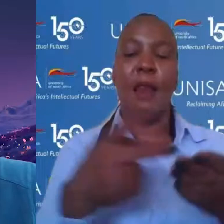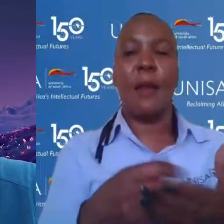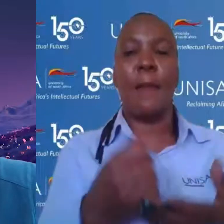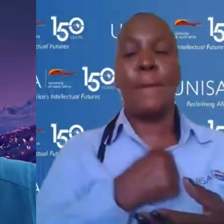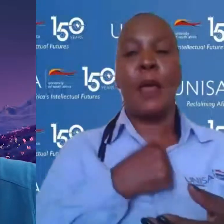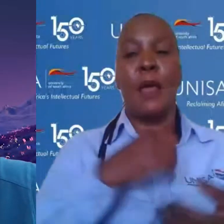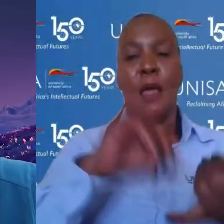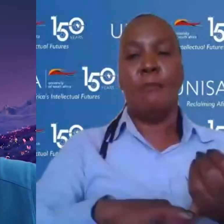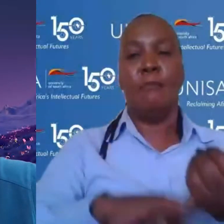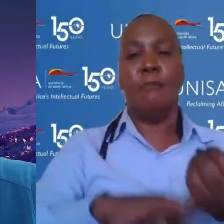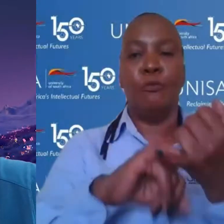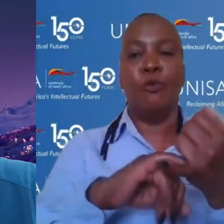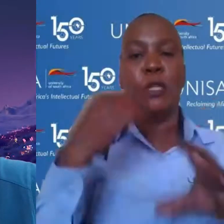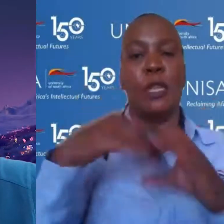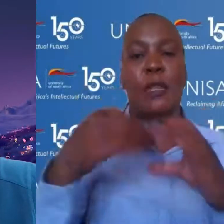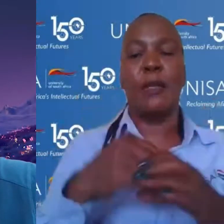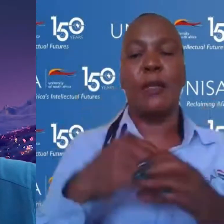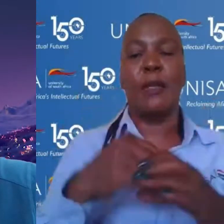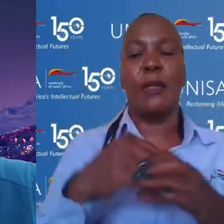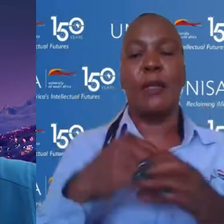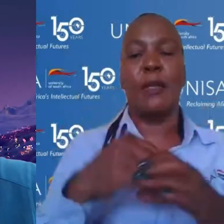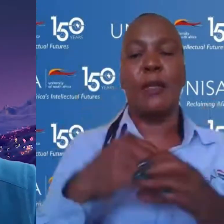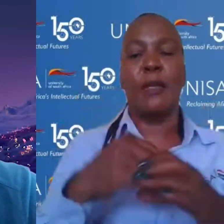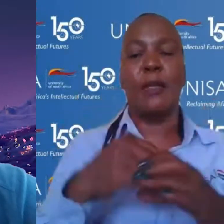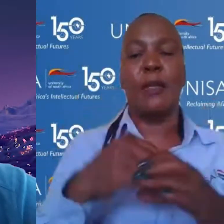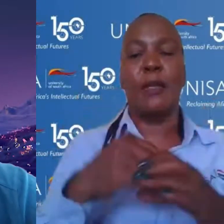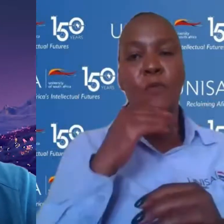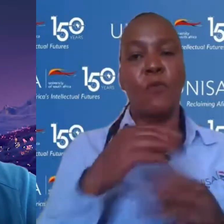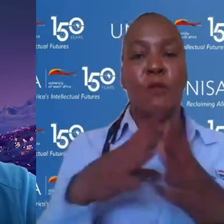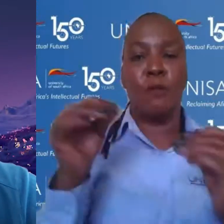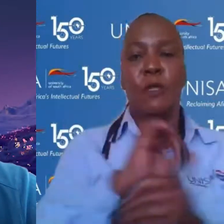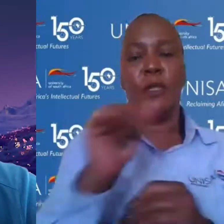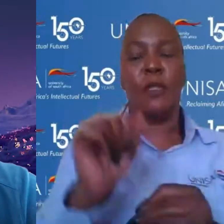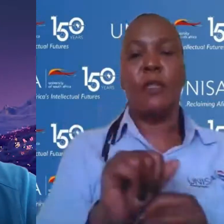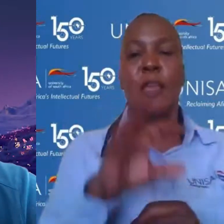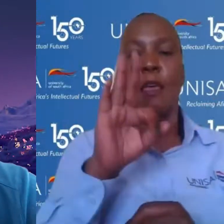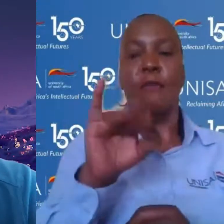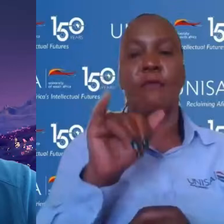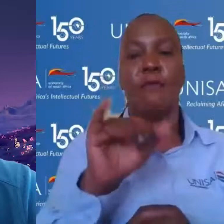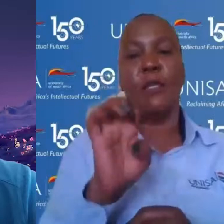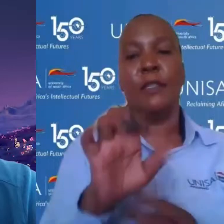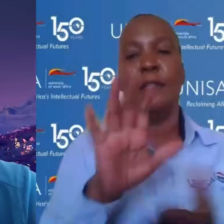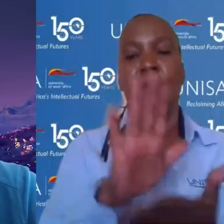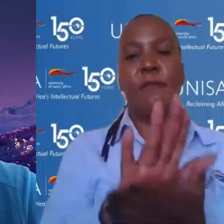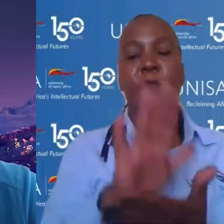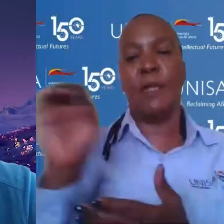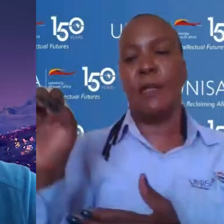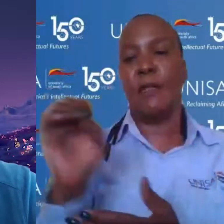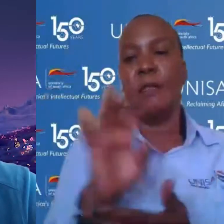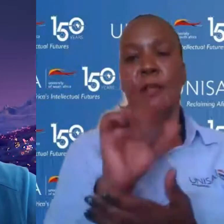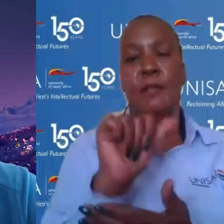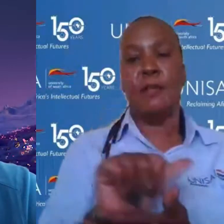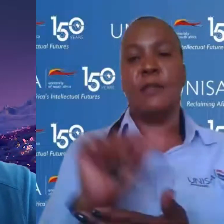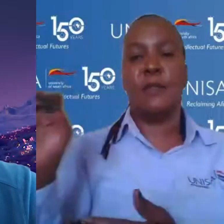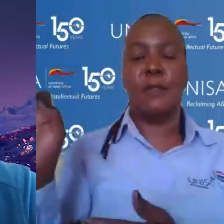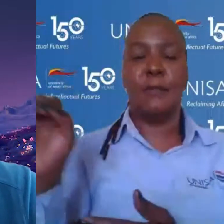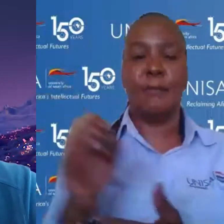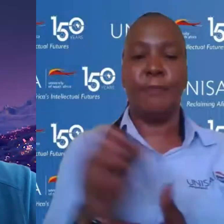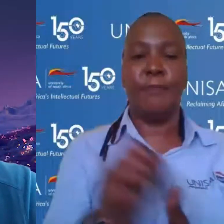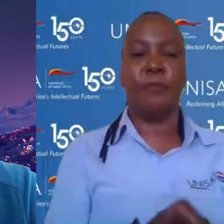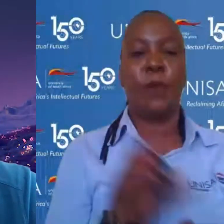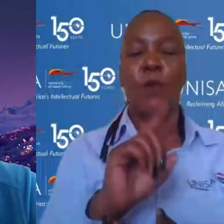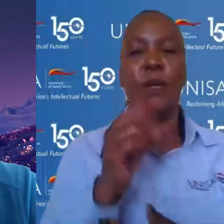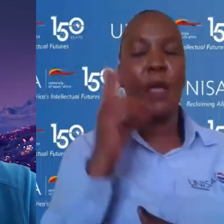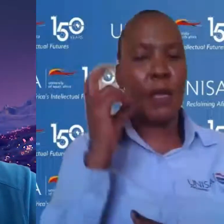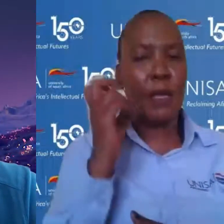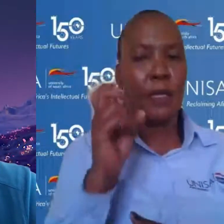email, then you can complete the FYE 1500 and 1600. Okay, so what I'm hearing you say